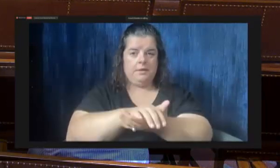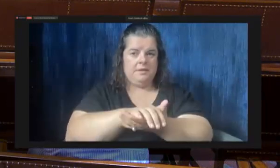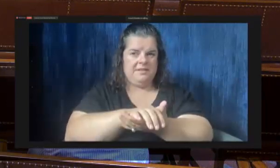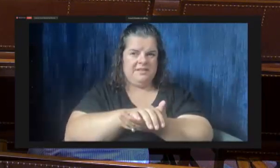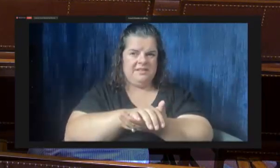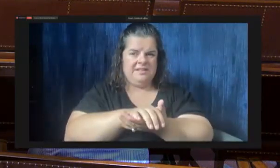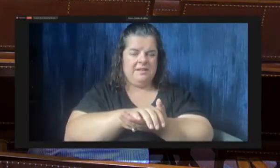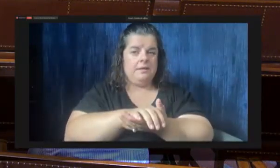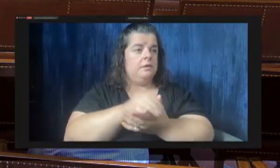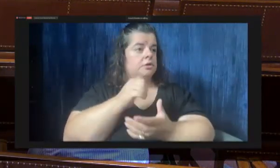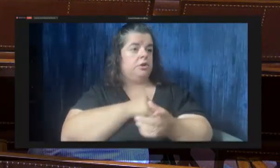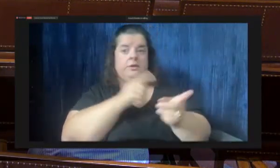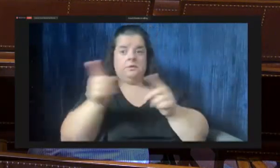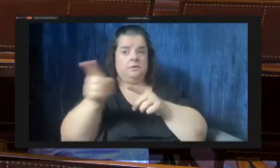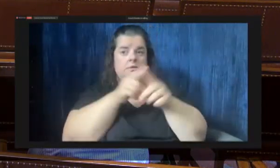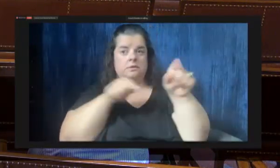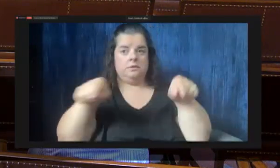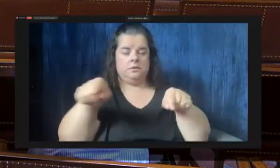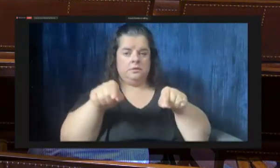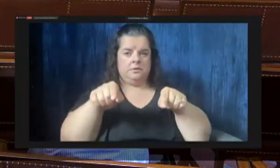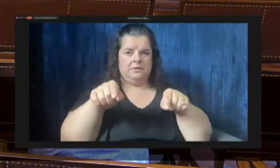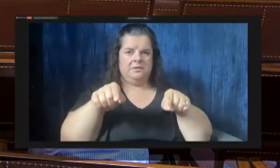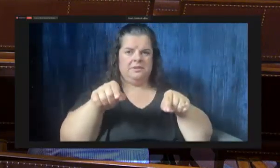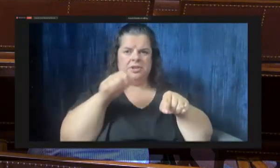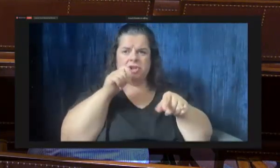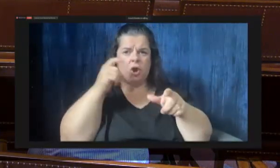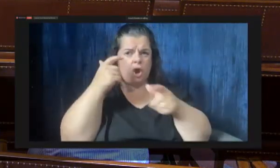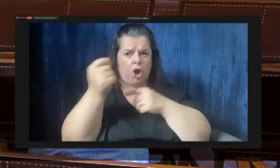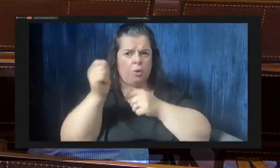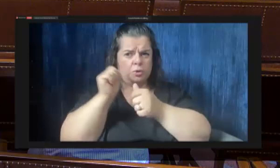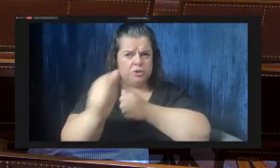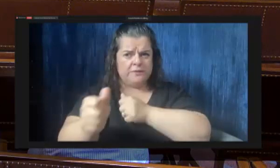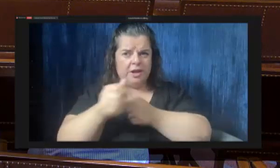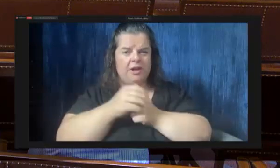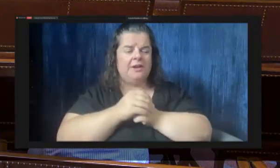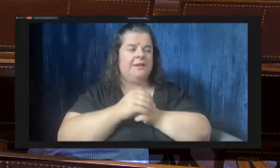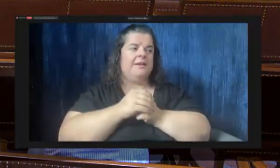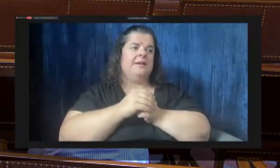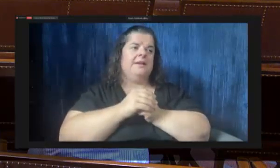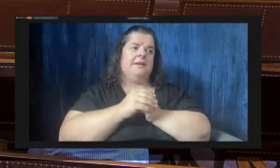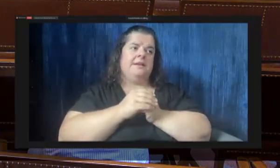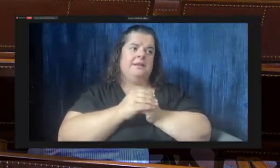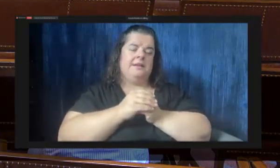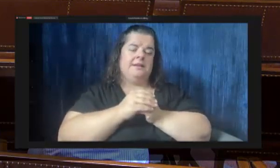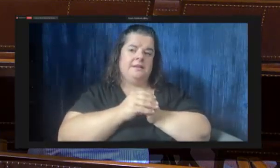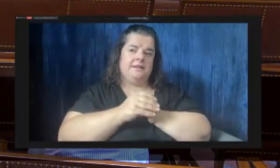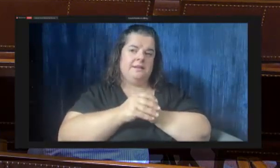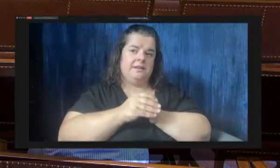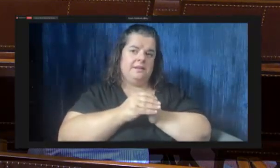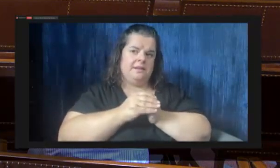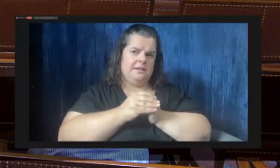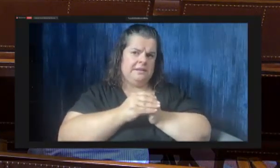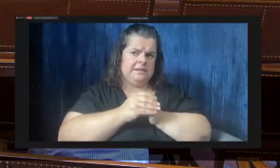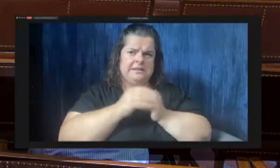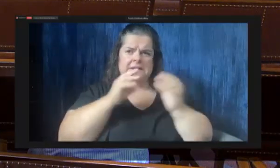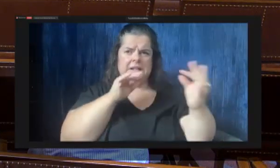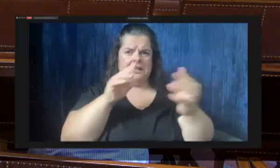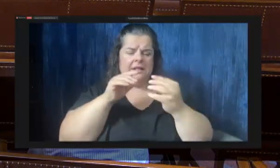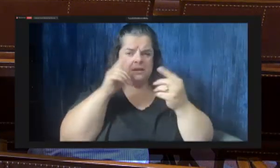yes. correct? Thank you. But don't go too far. I think we might. And then, may